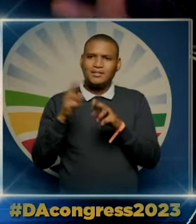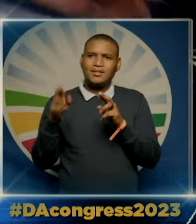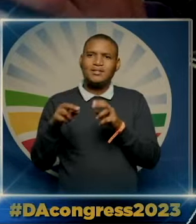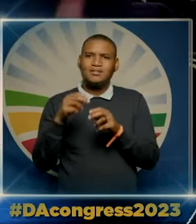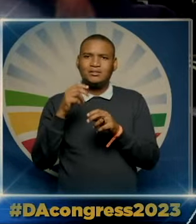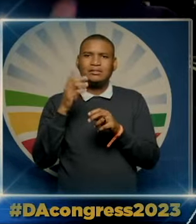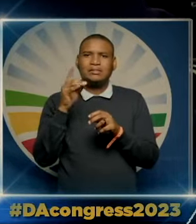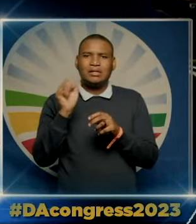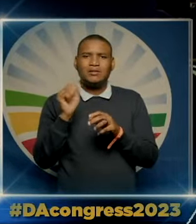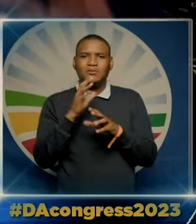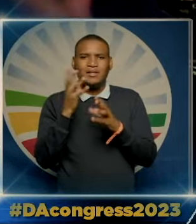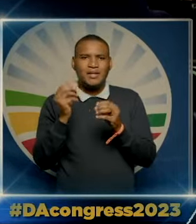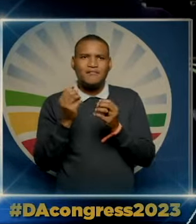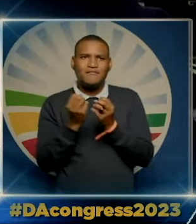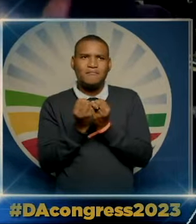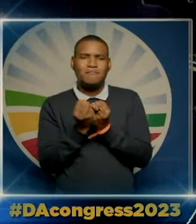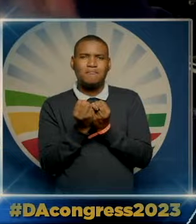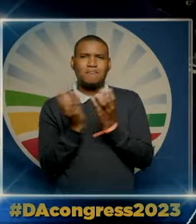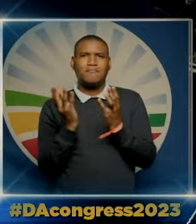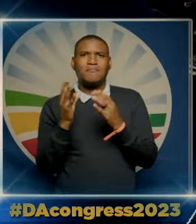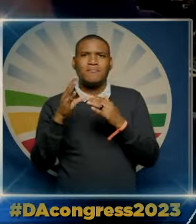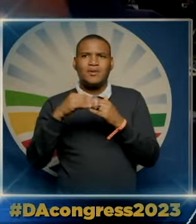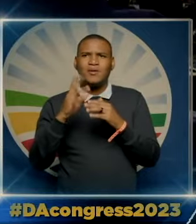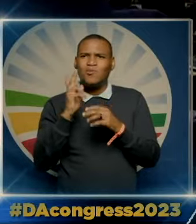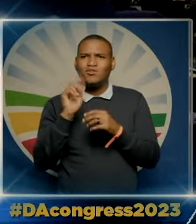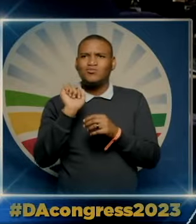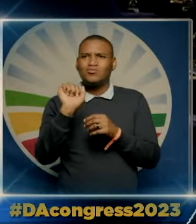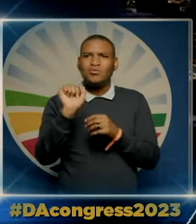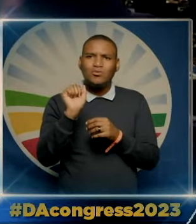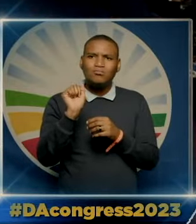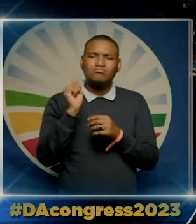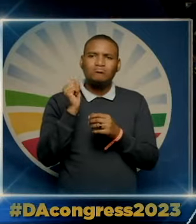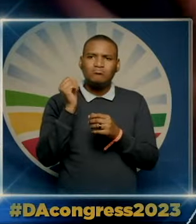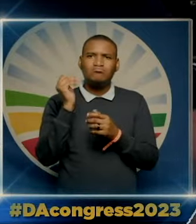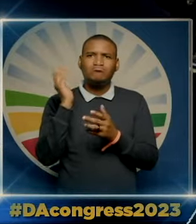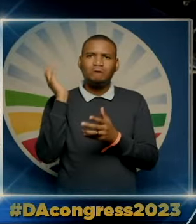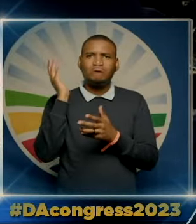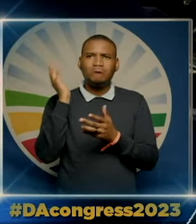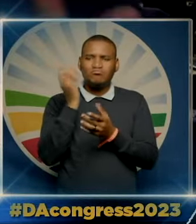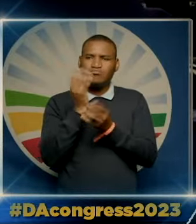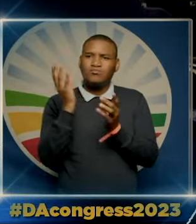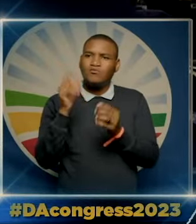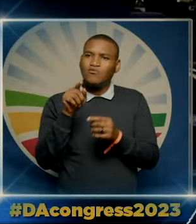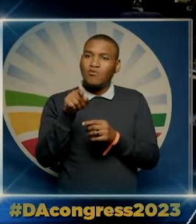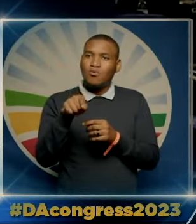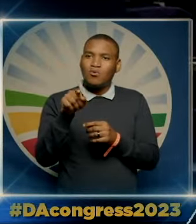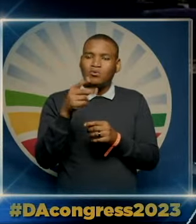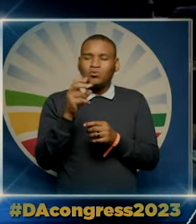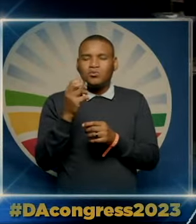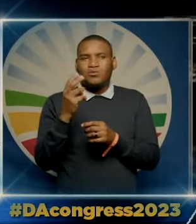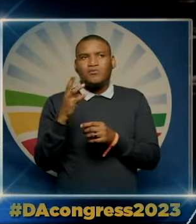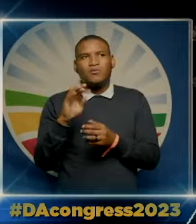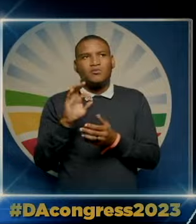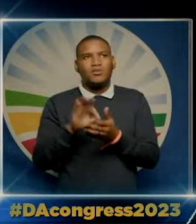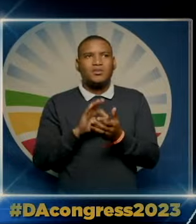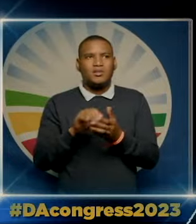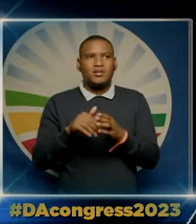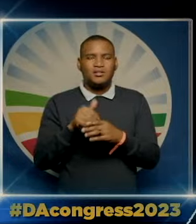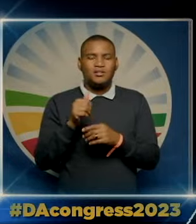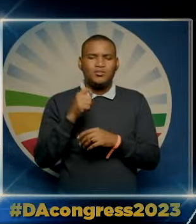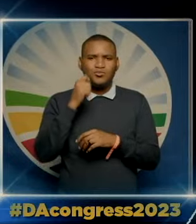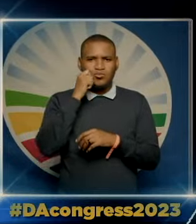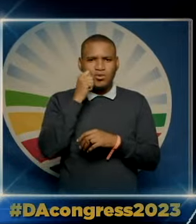majority. What would your message be to the residents of South Africa in the run-up to the 2024 elections? So in